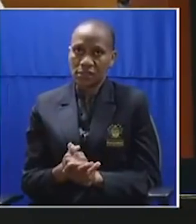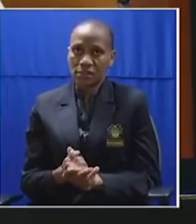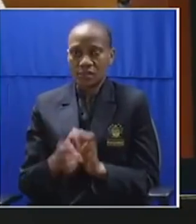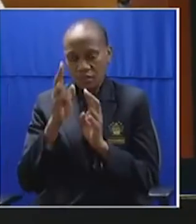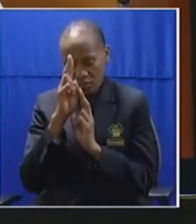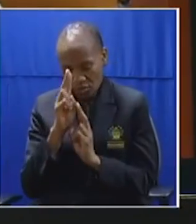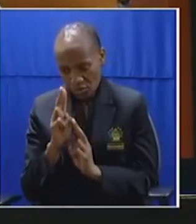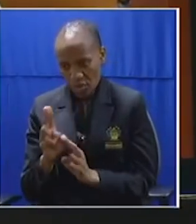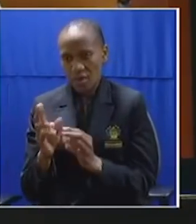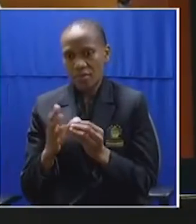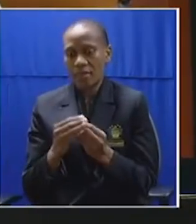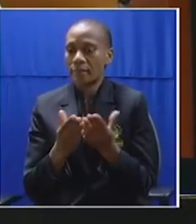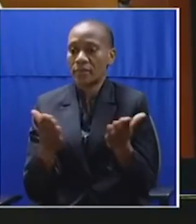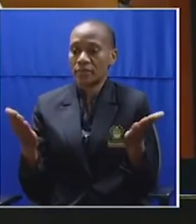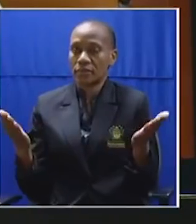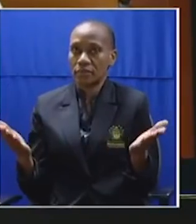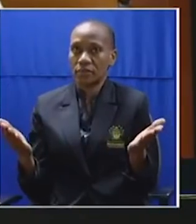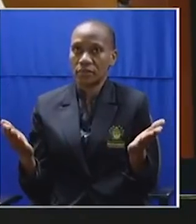honourable members,